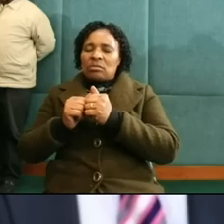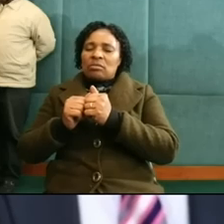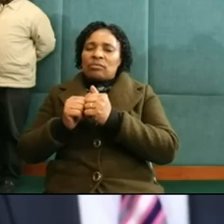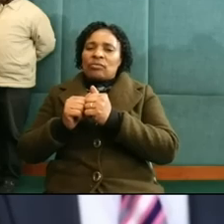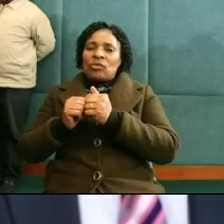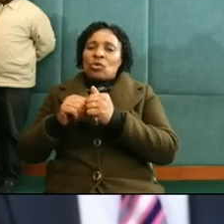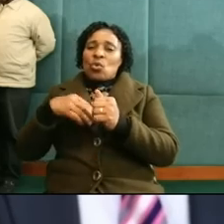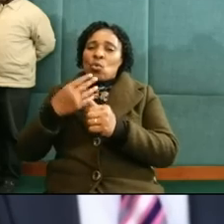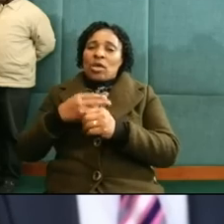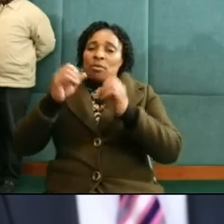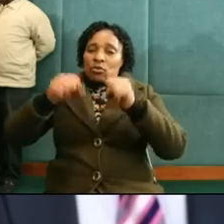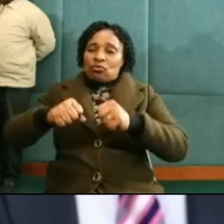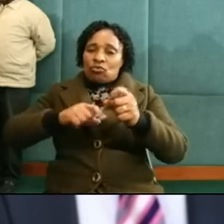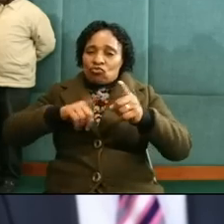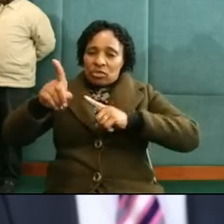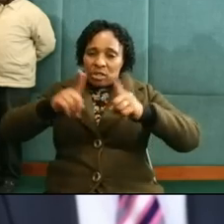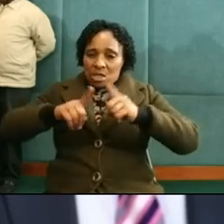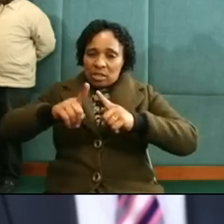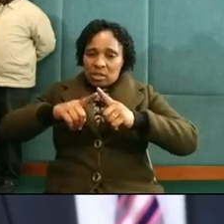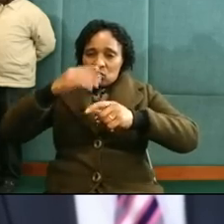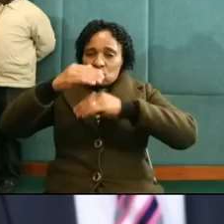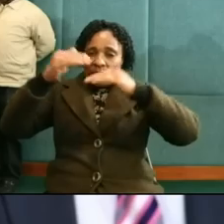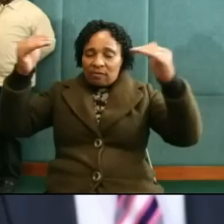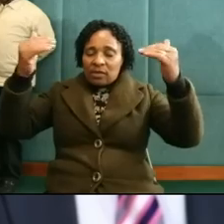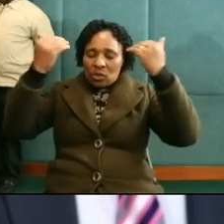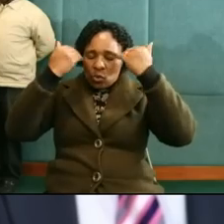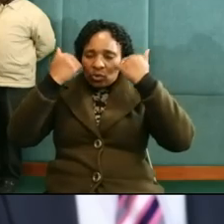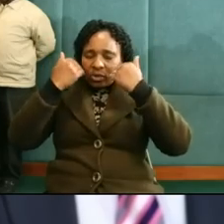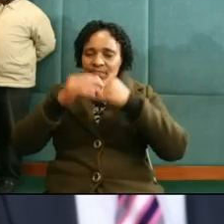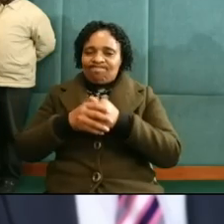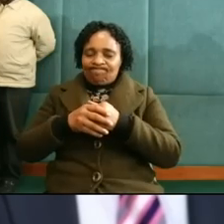we can journey to the heavenly courts.